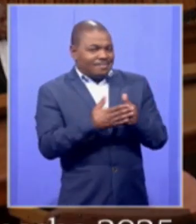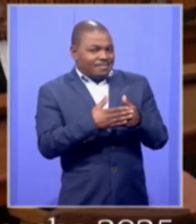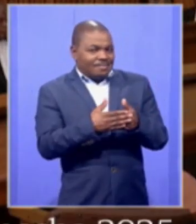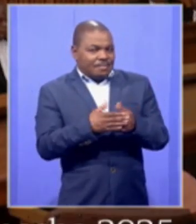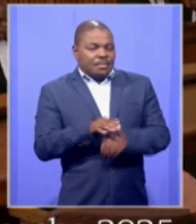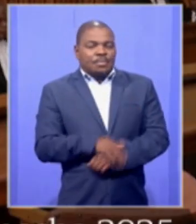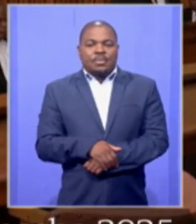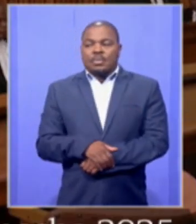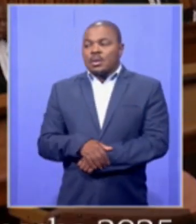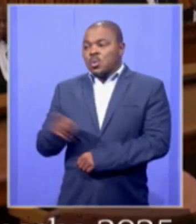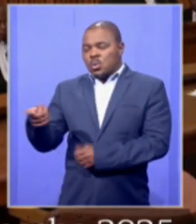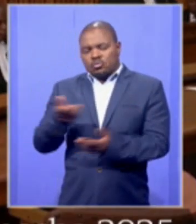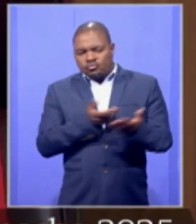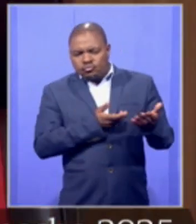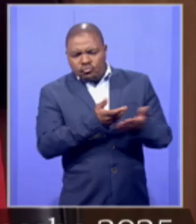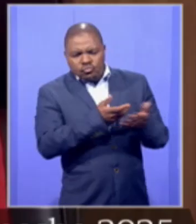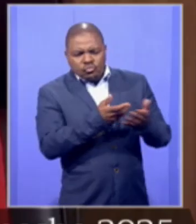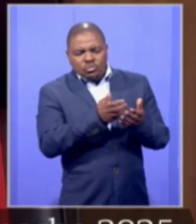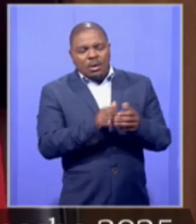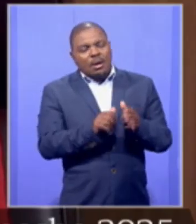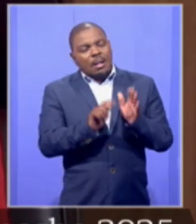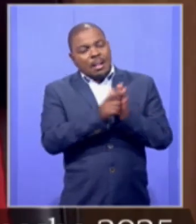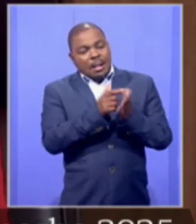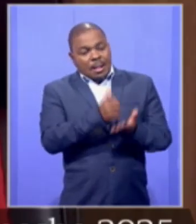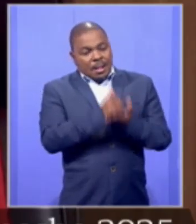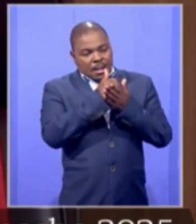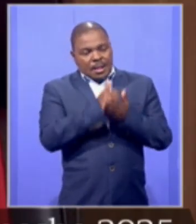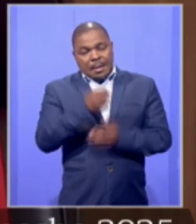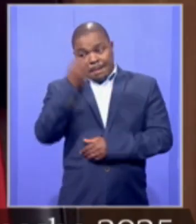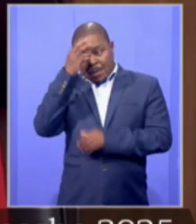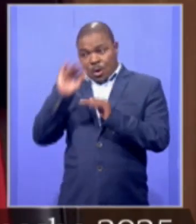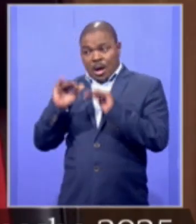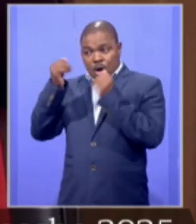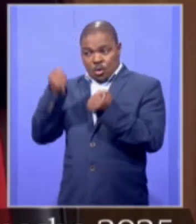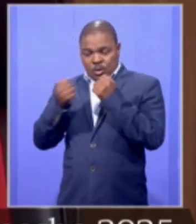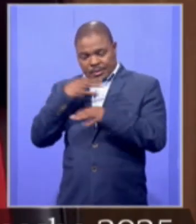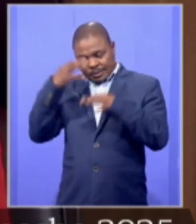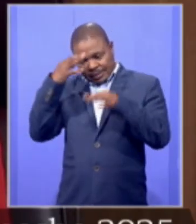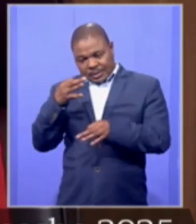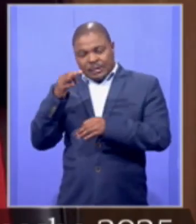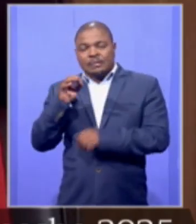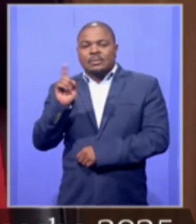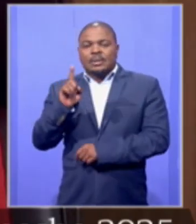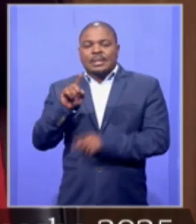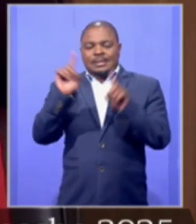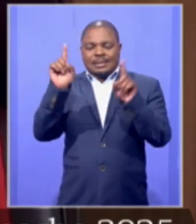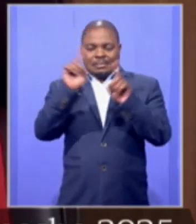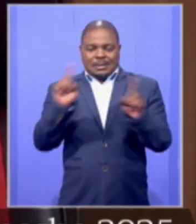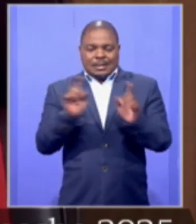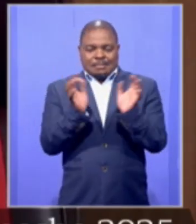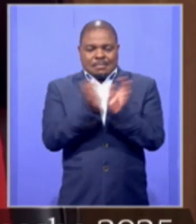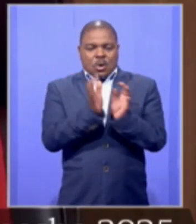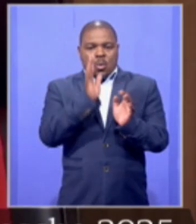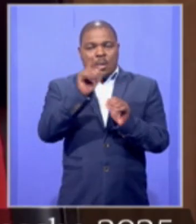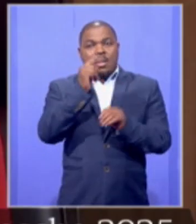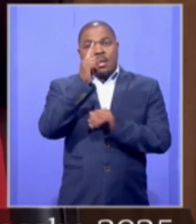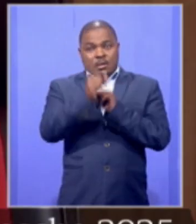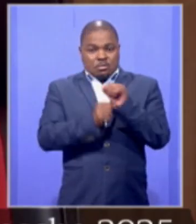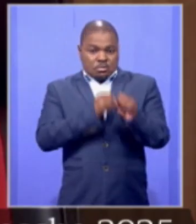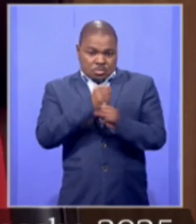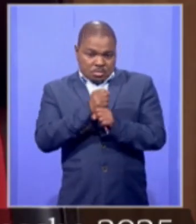rerisana le Legal Aid kgotlatshekelo kgola Pretoria e ne ya swetsa gore e tla tshwara ditherisano tse di kgethegileng go sa le gale ngwaga o